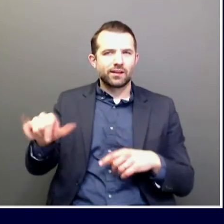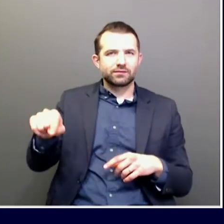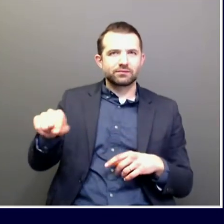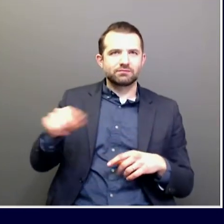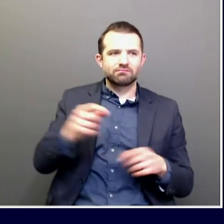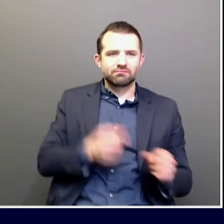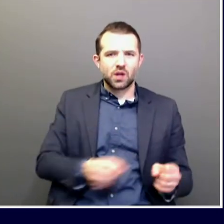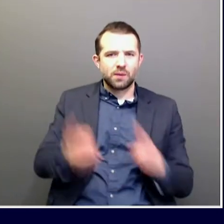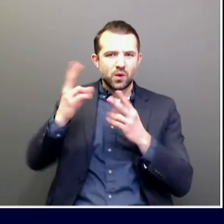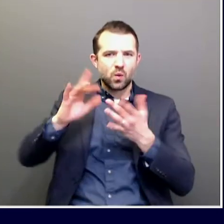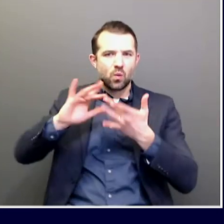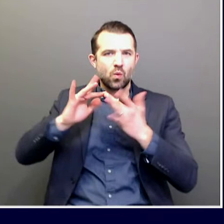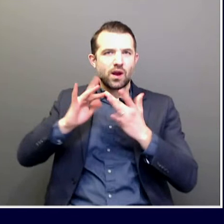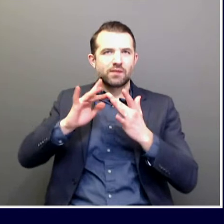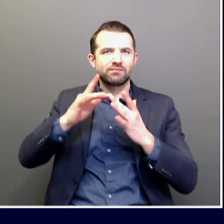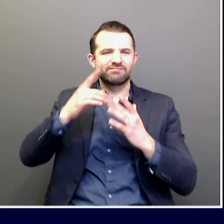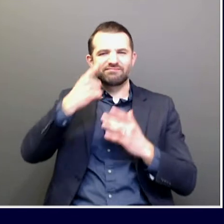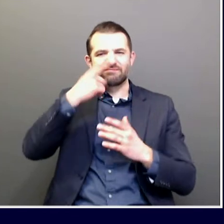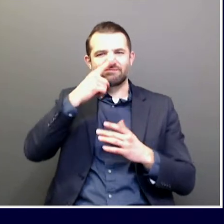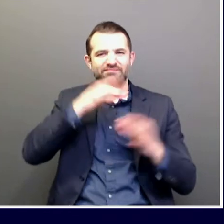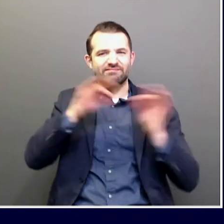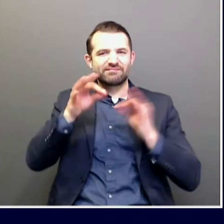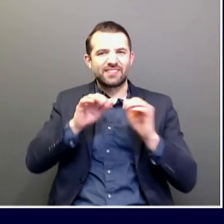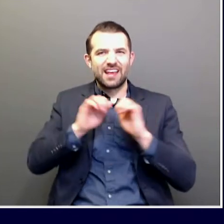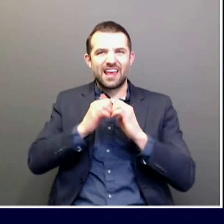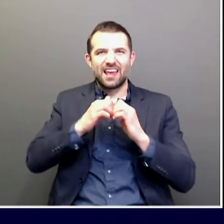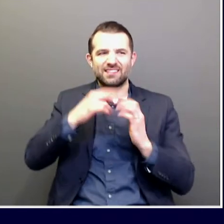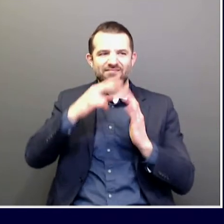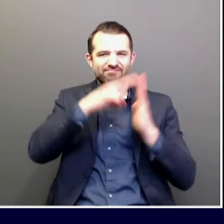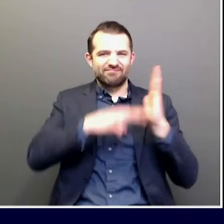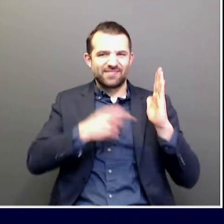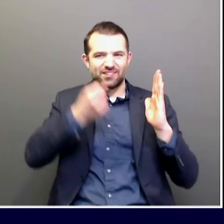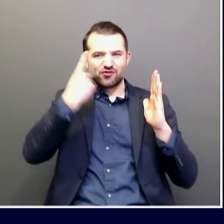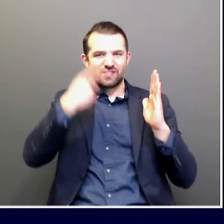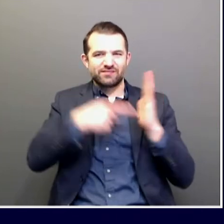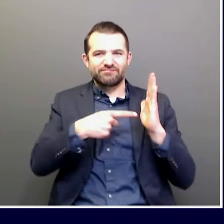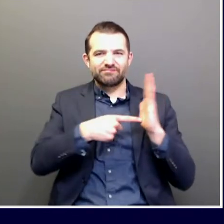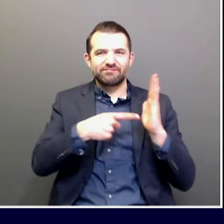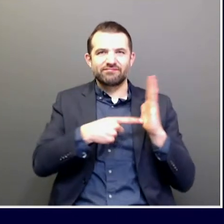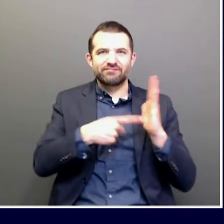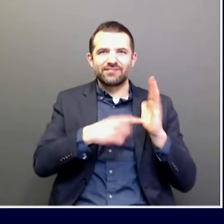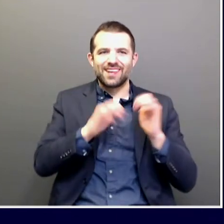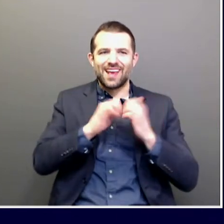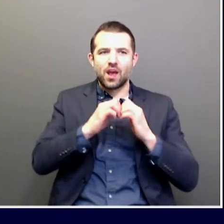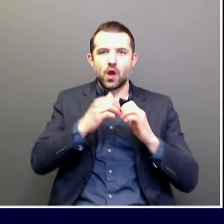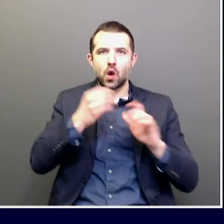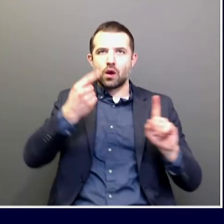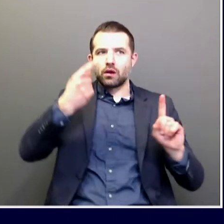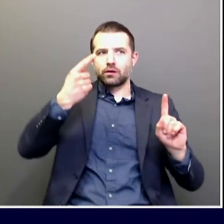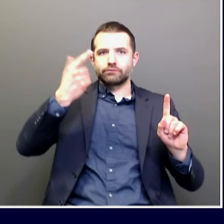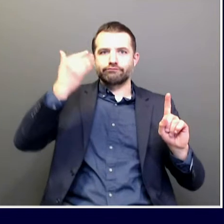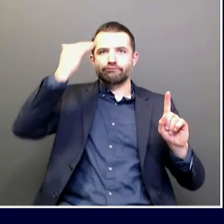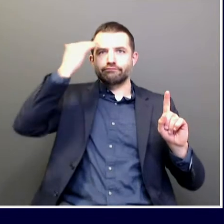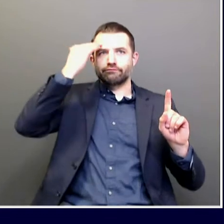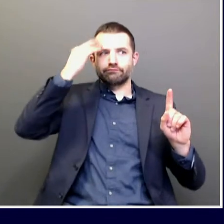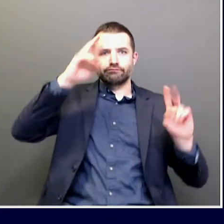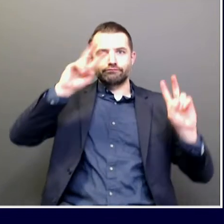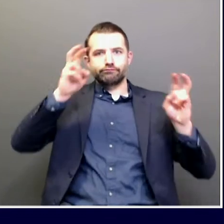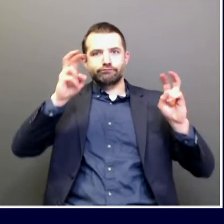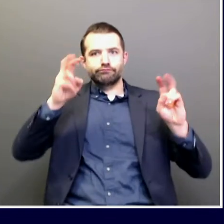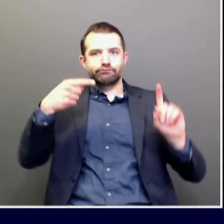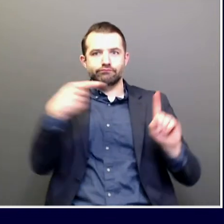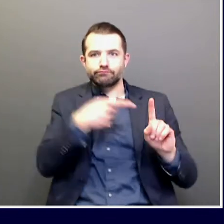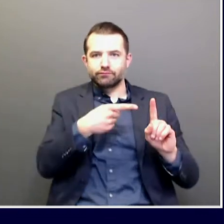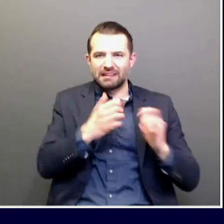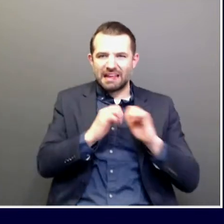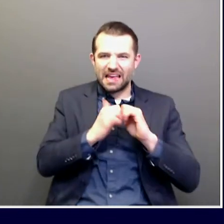I don't mean to answer your question in any manner to suggest that you fall into the category that you suggested. Those reports are a